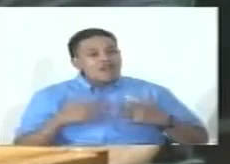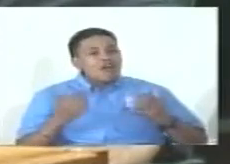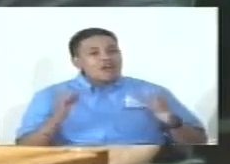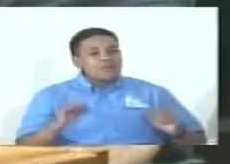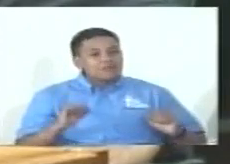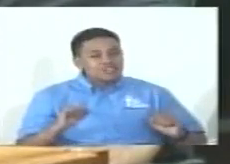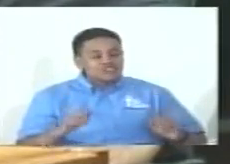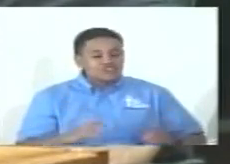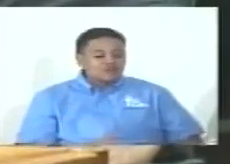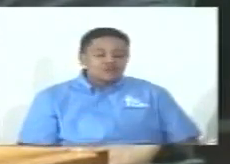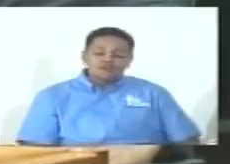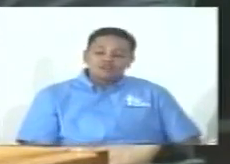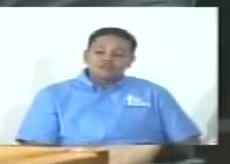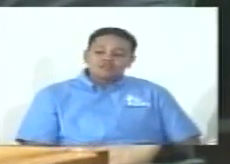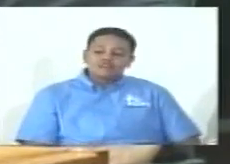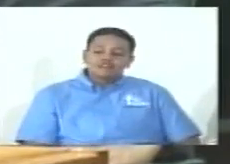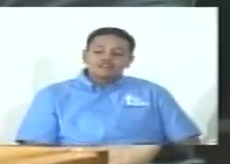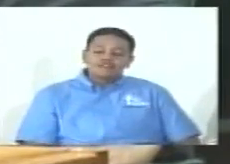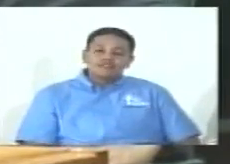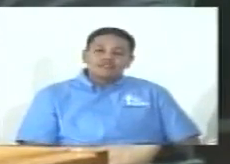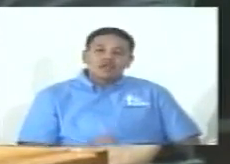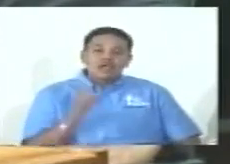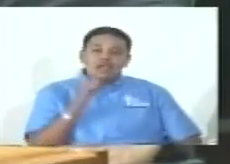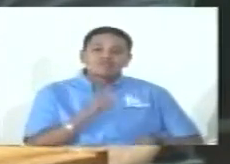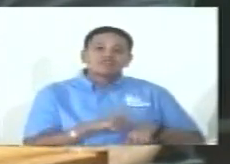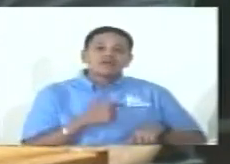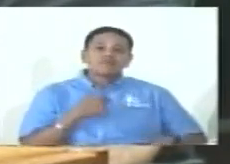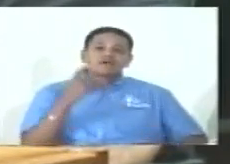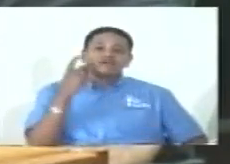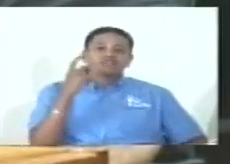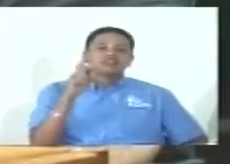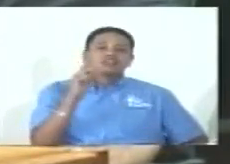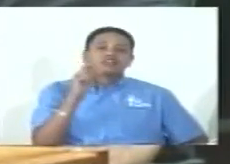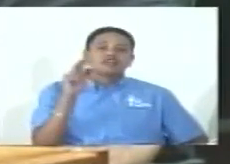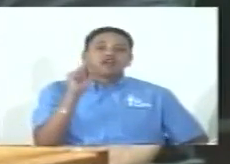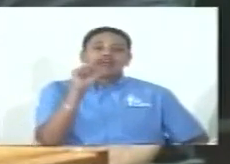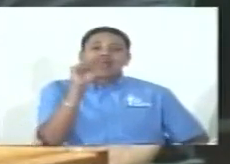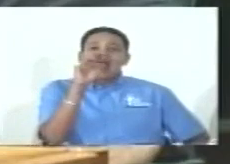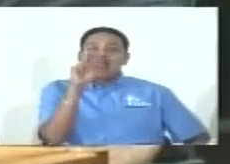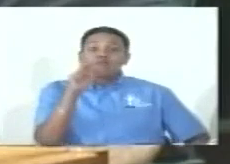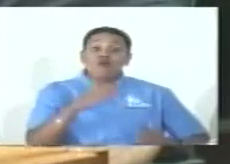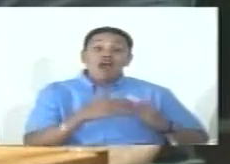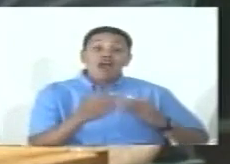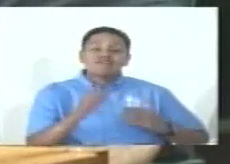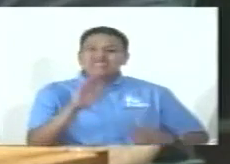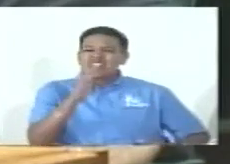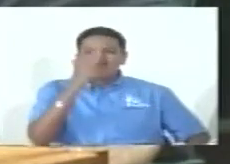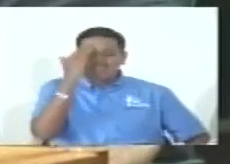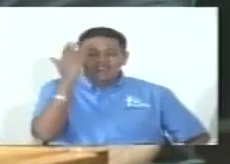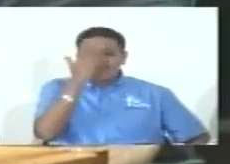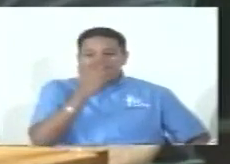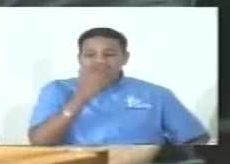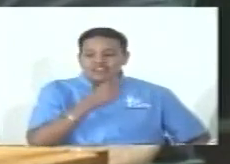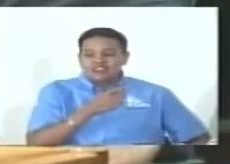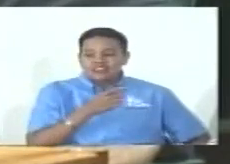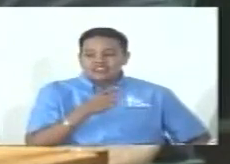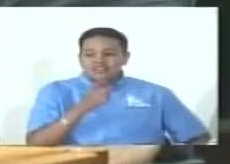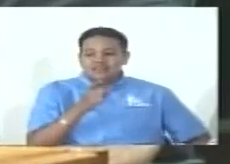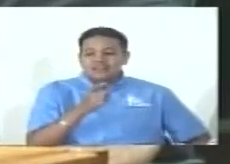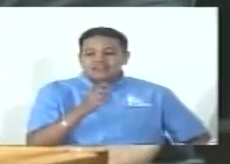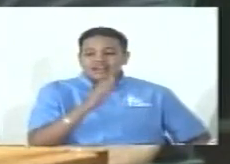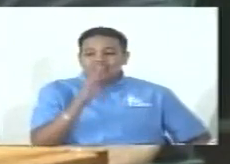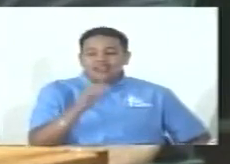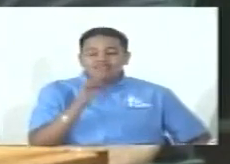And every single time I would see Dr. Galimore after that, he would never forget the face and he would never not reach